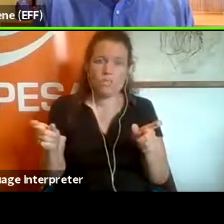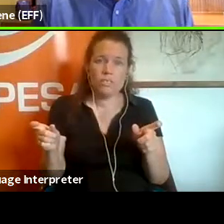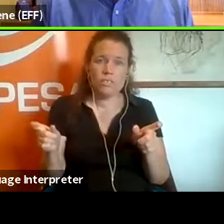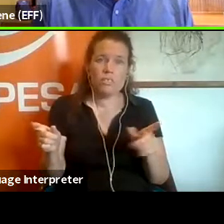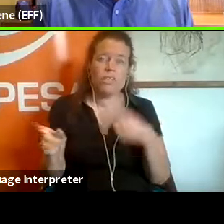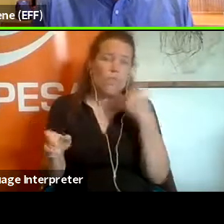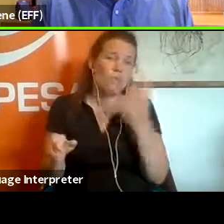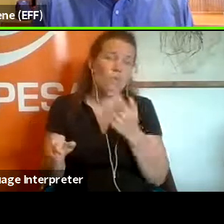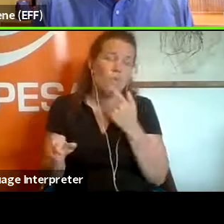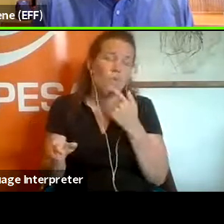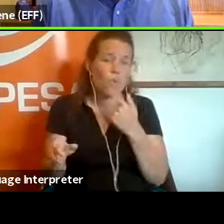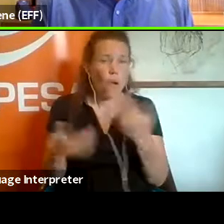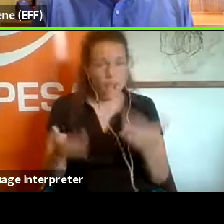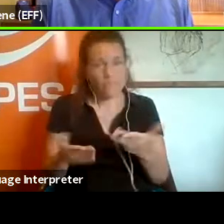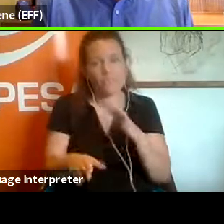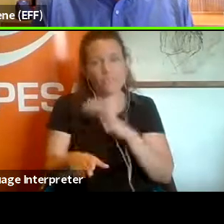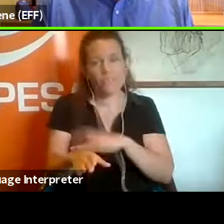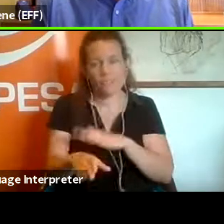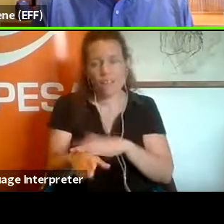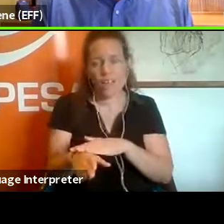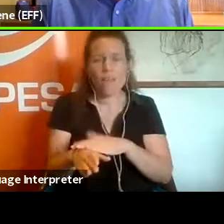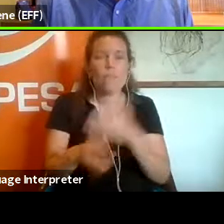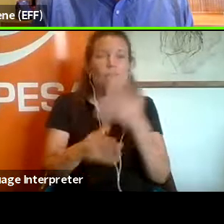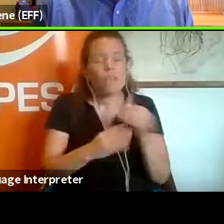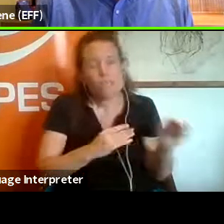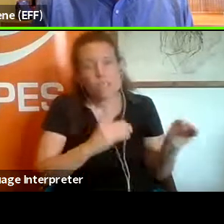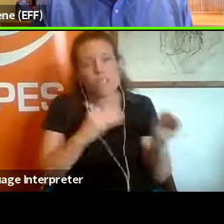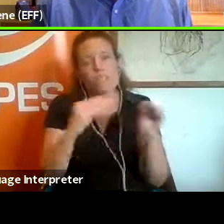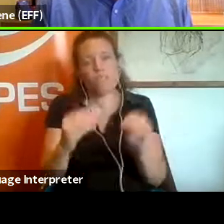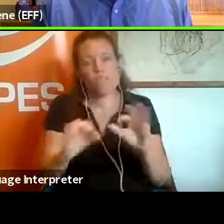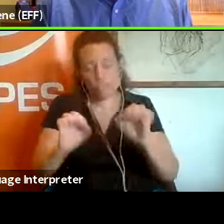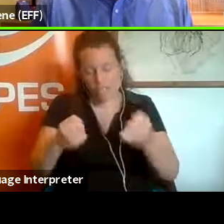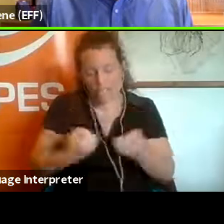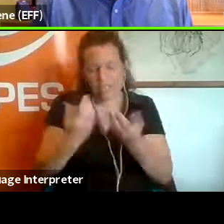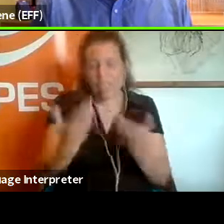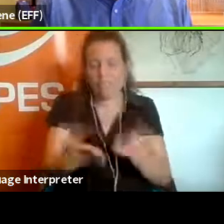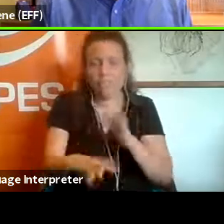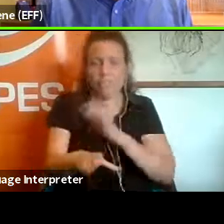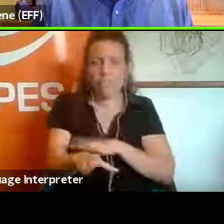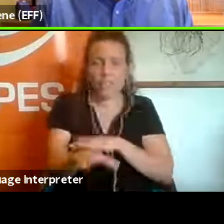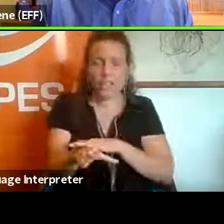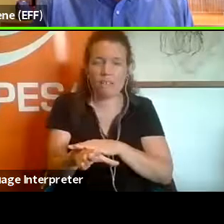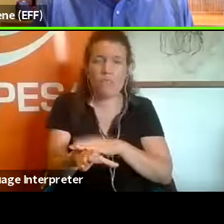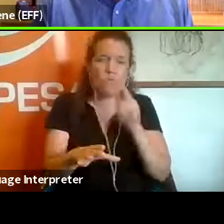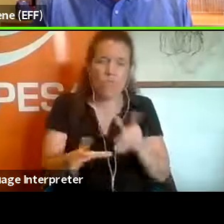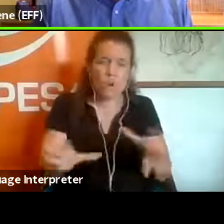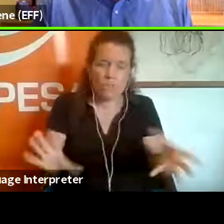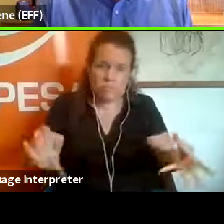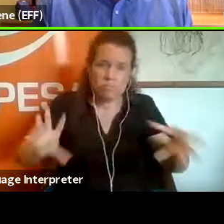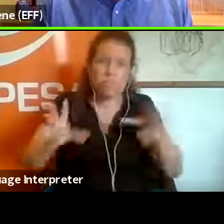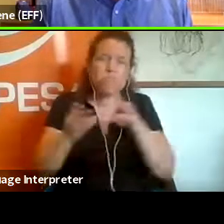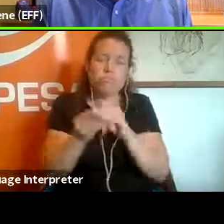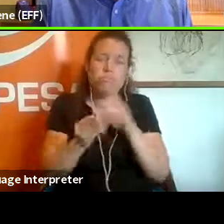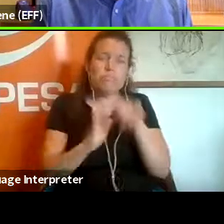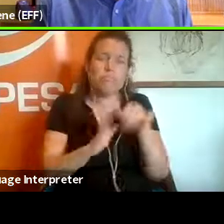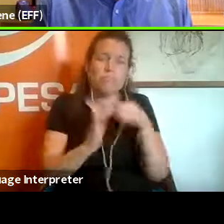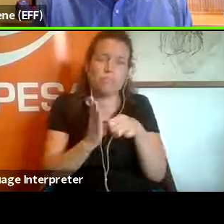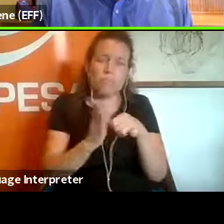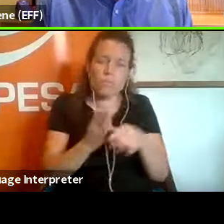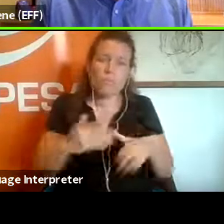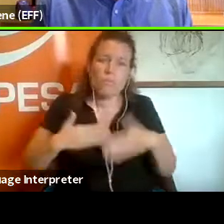who have some time to give and want to be involved in helping us wrap up this problem. We welcome that involvement.